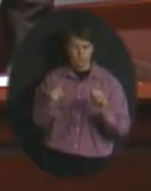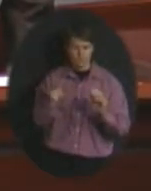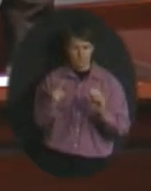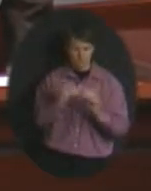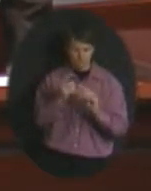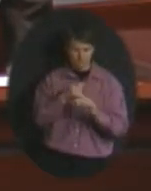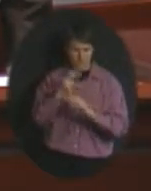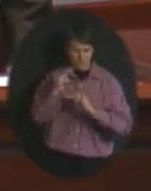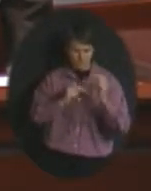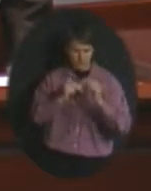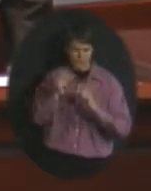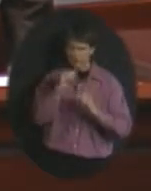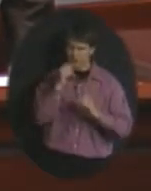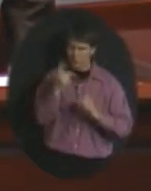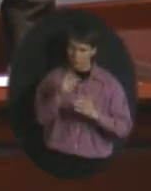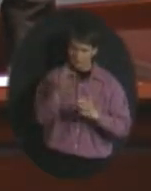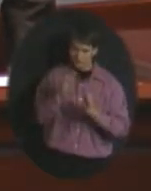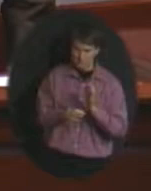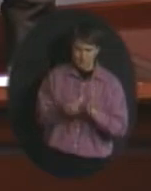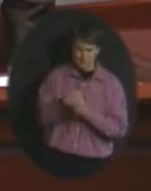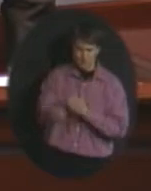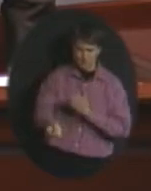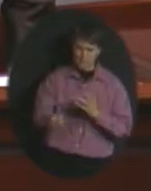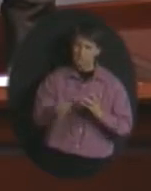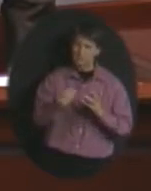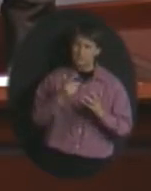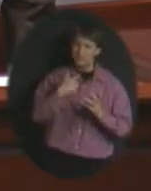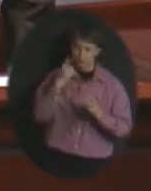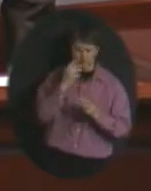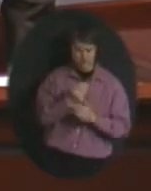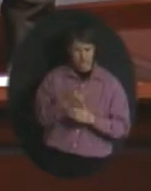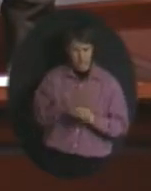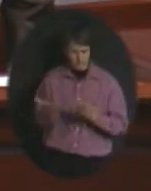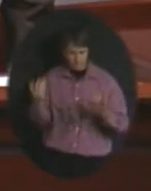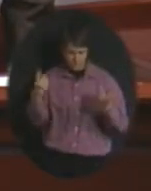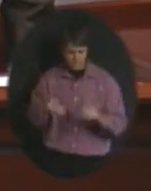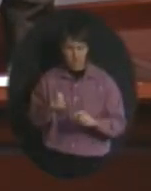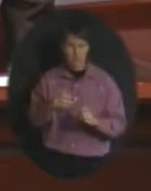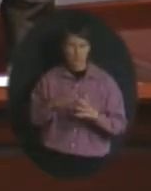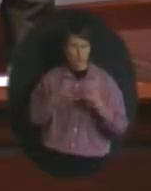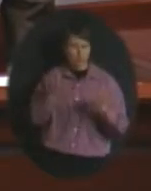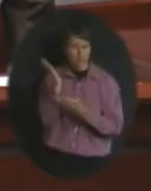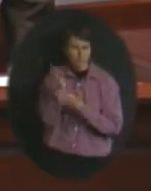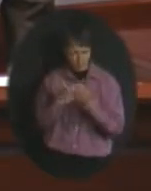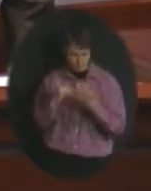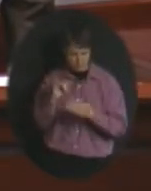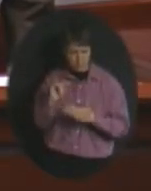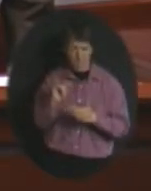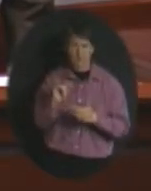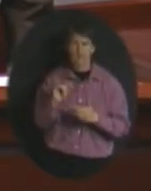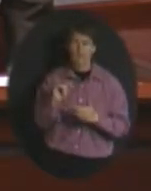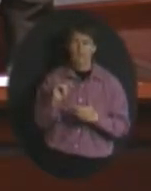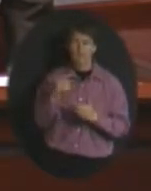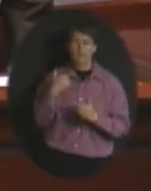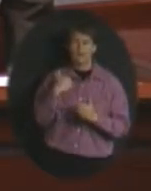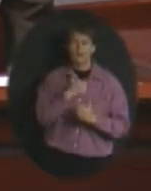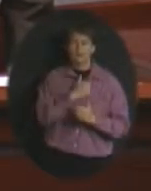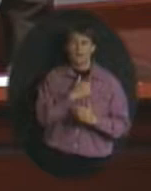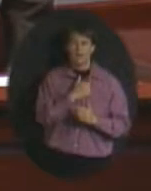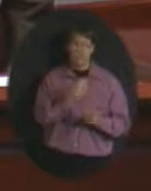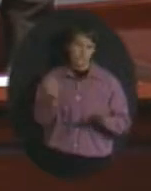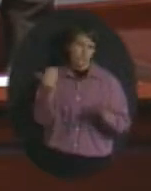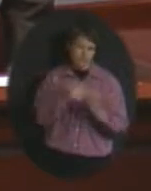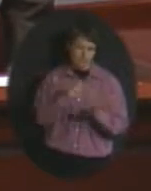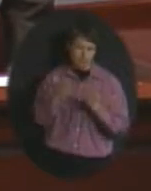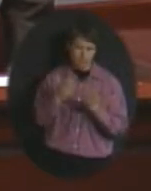building in terms of just a simple purchase, and several things were happening. But so there were a lot of components to it, and we, again, were